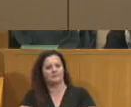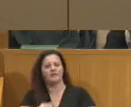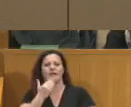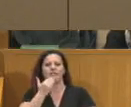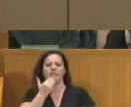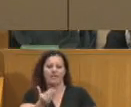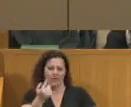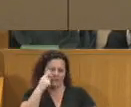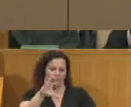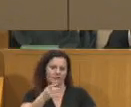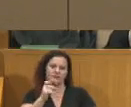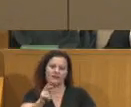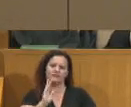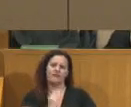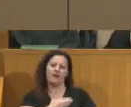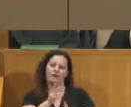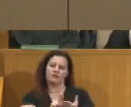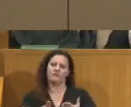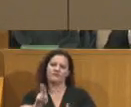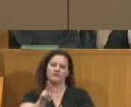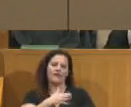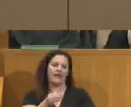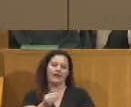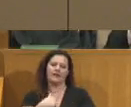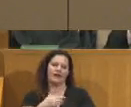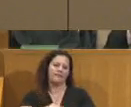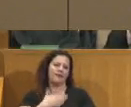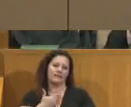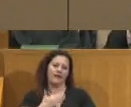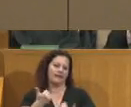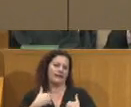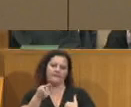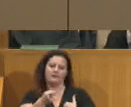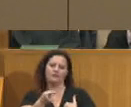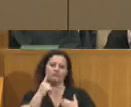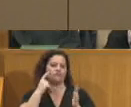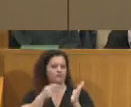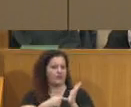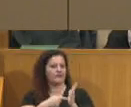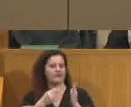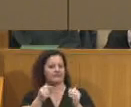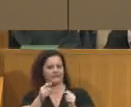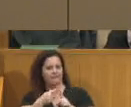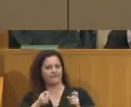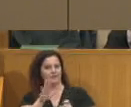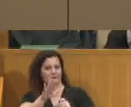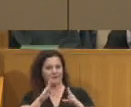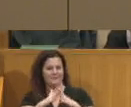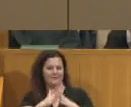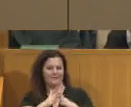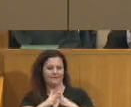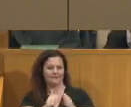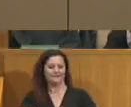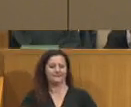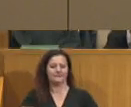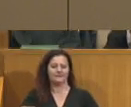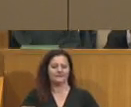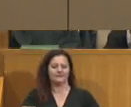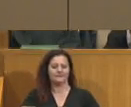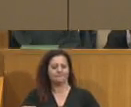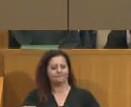Charlotte. But most of all, in this last time that you're going to be, that you'll probably be remembered for,